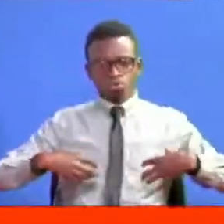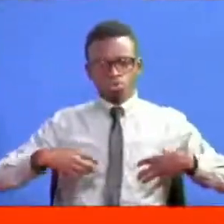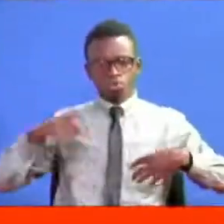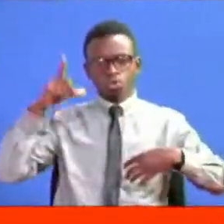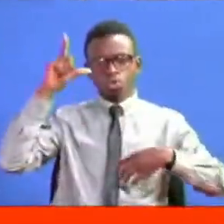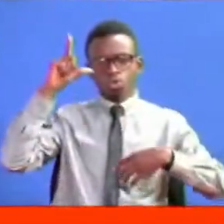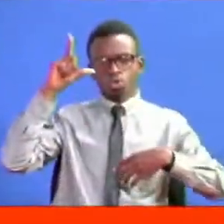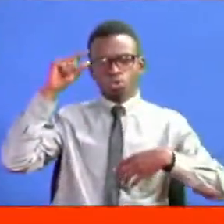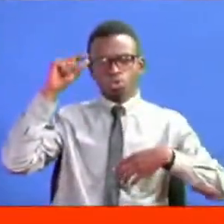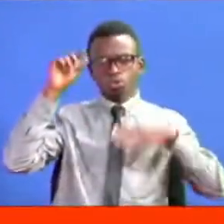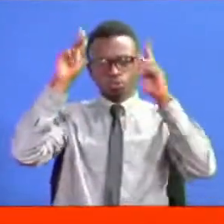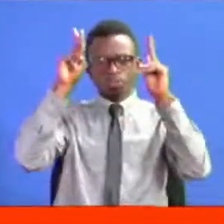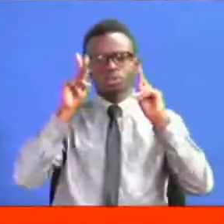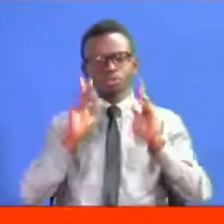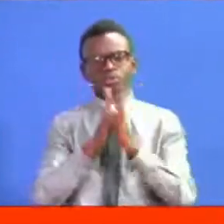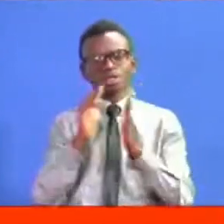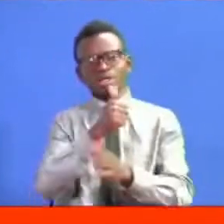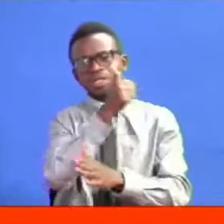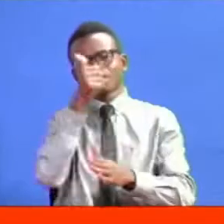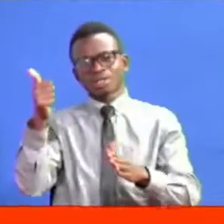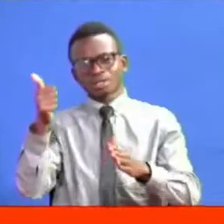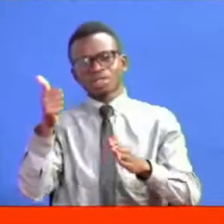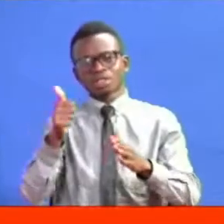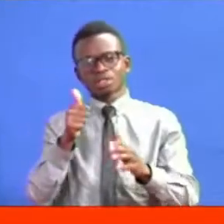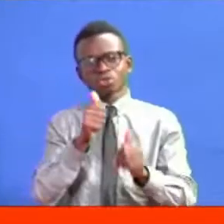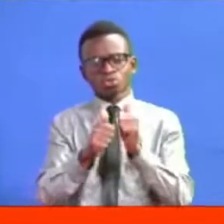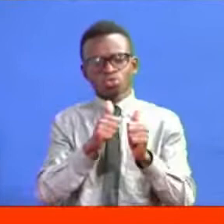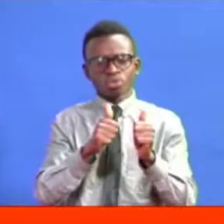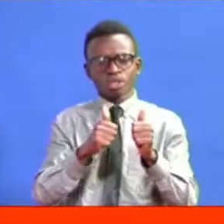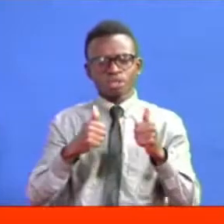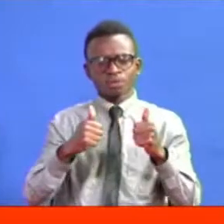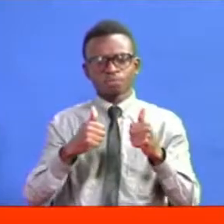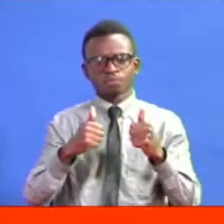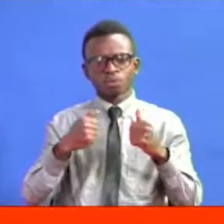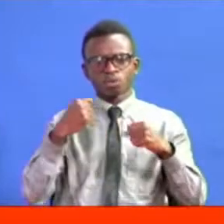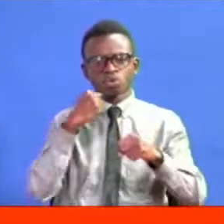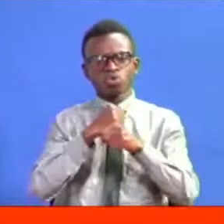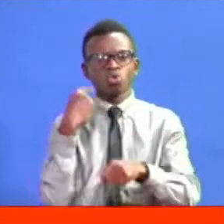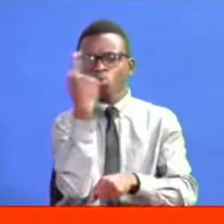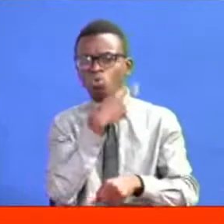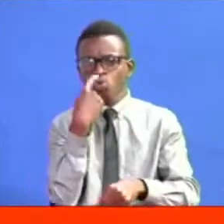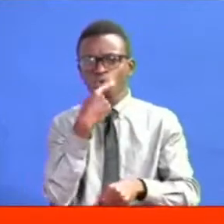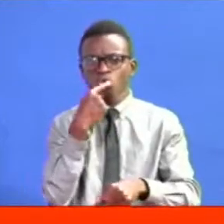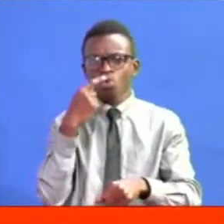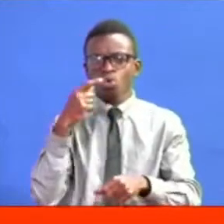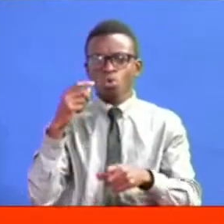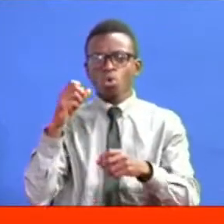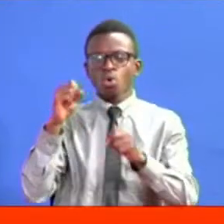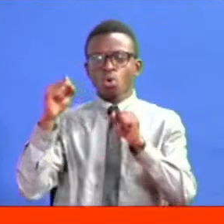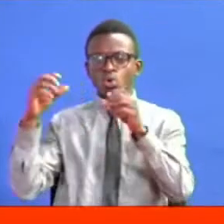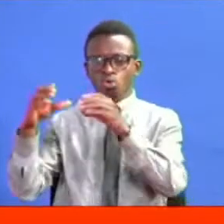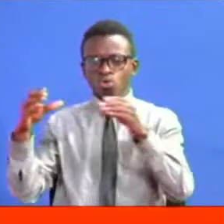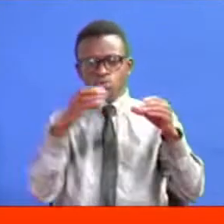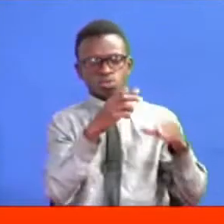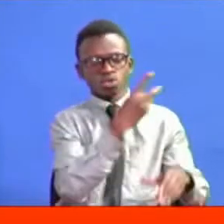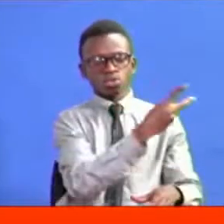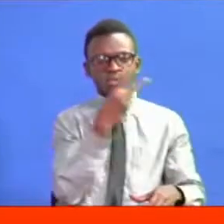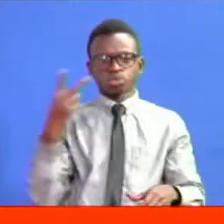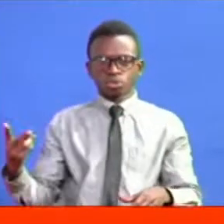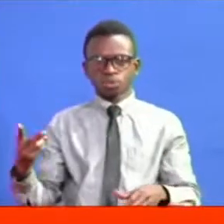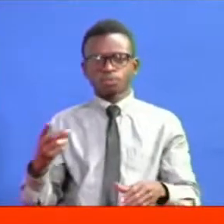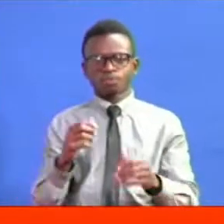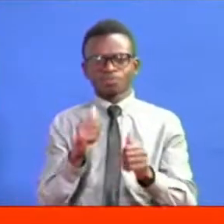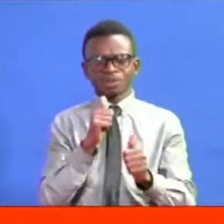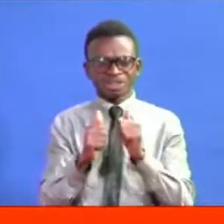and Mombasa, among others, carried out by Uraia Trust and Twaweza alongside the IEBC, are proving otherwise